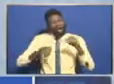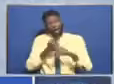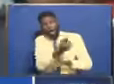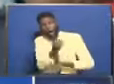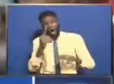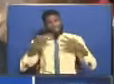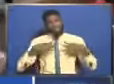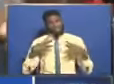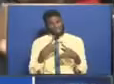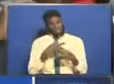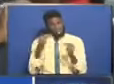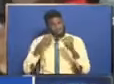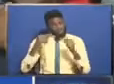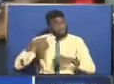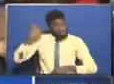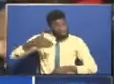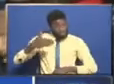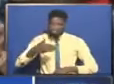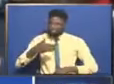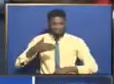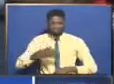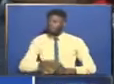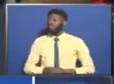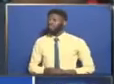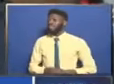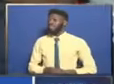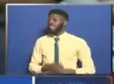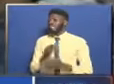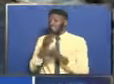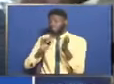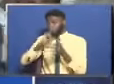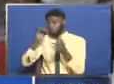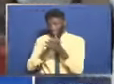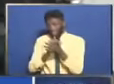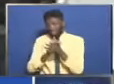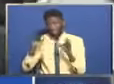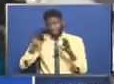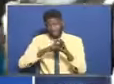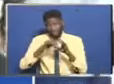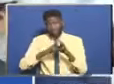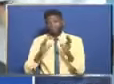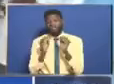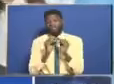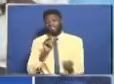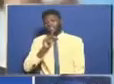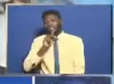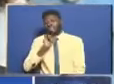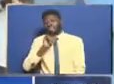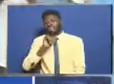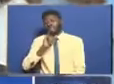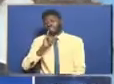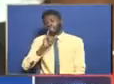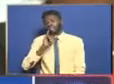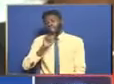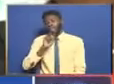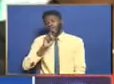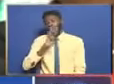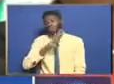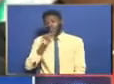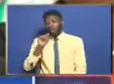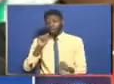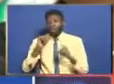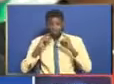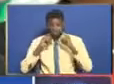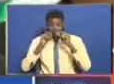time. Elsewhere, a section of Jubilee Party members meeting in Kiambaa constituency laid bare their frustrations in the hands of the party